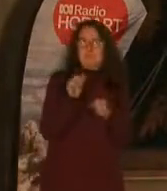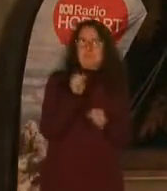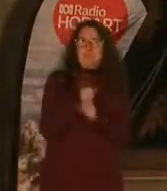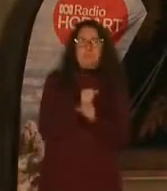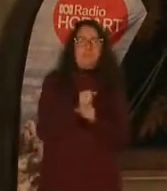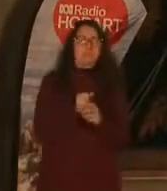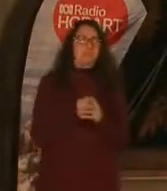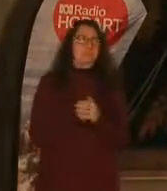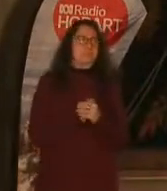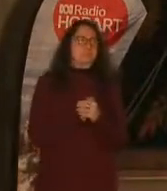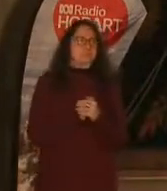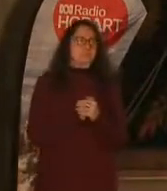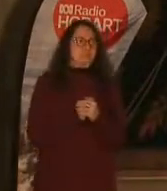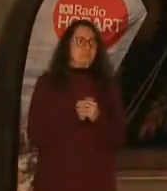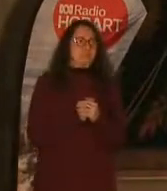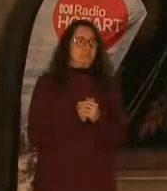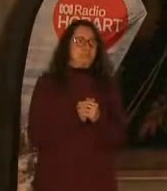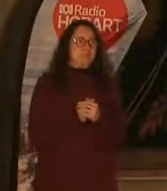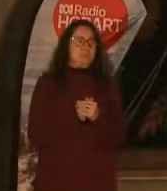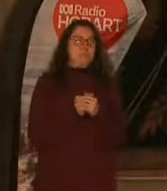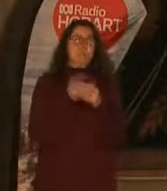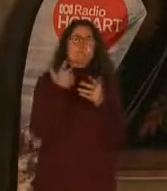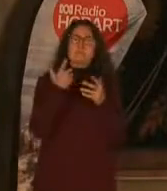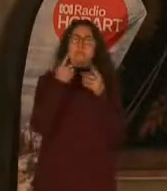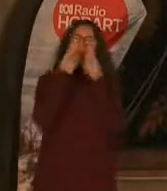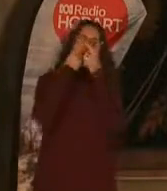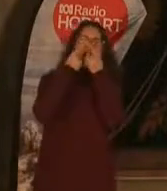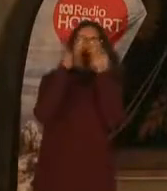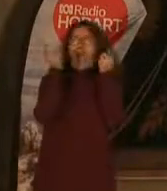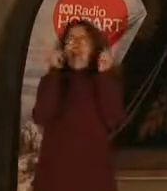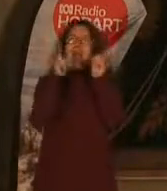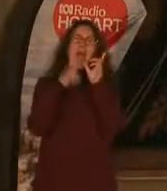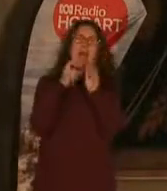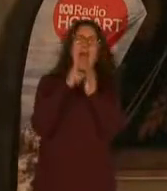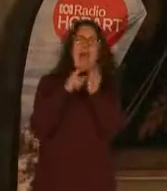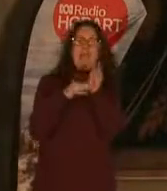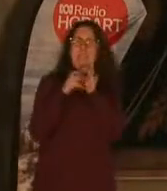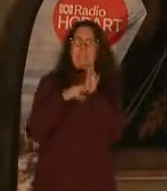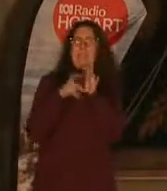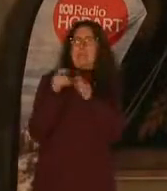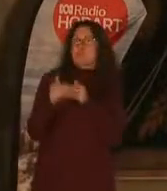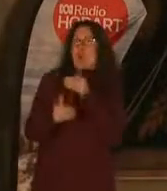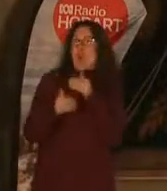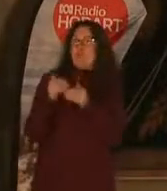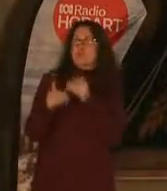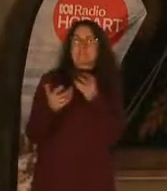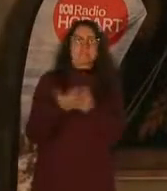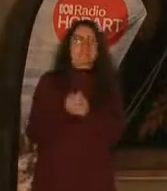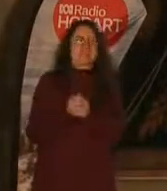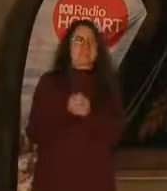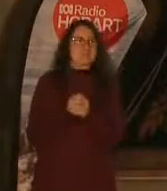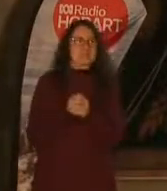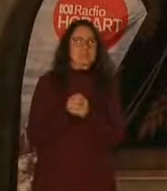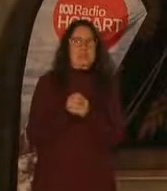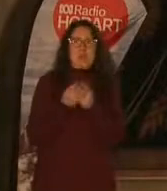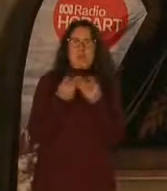using an academic, I suppose, process through using